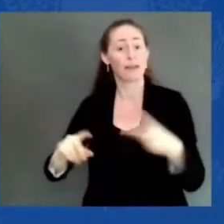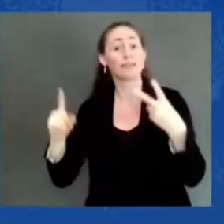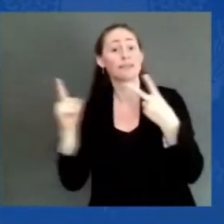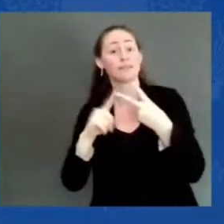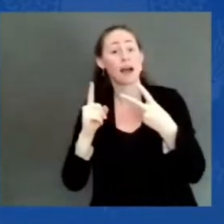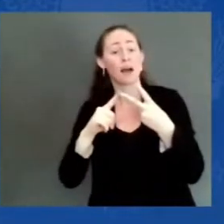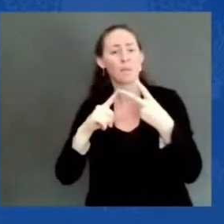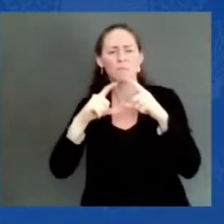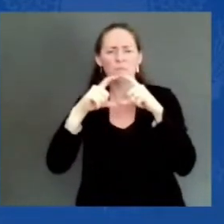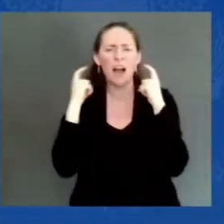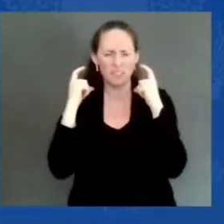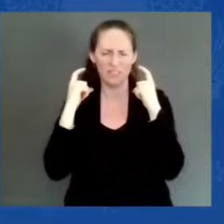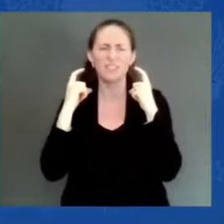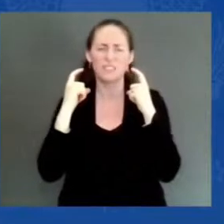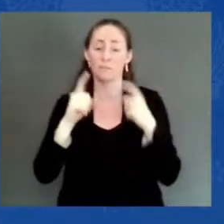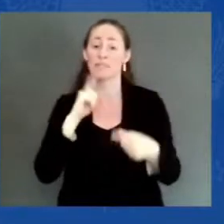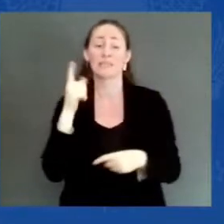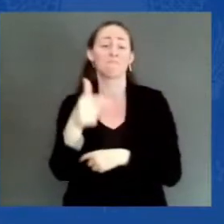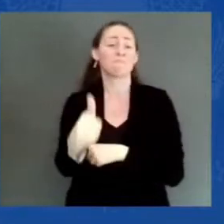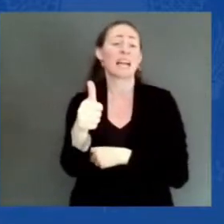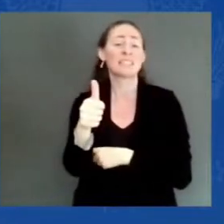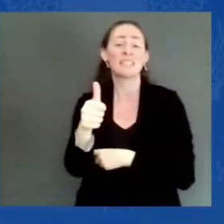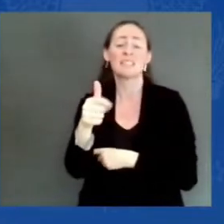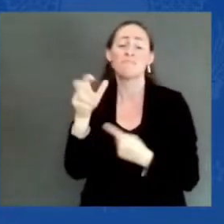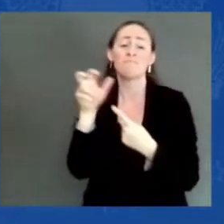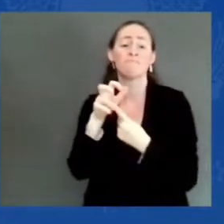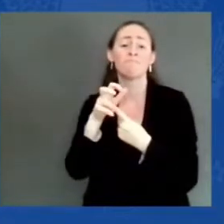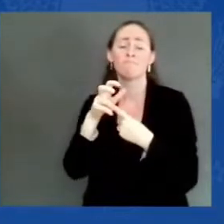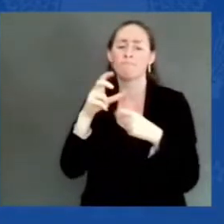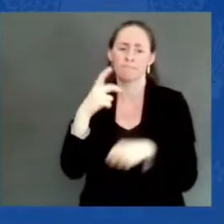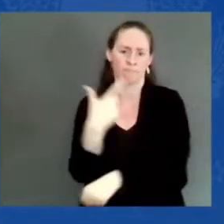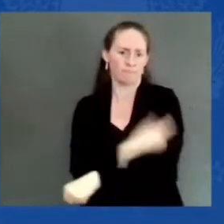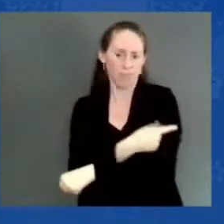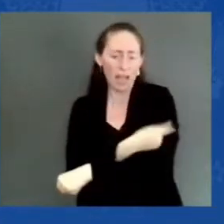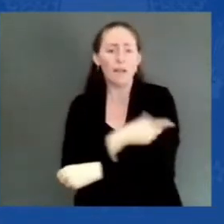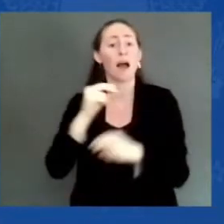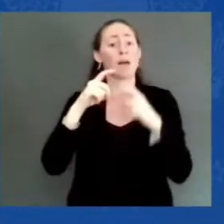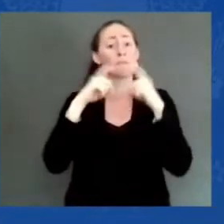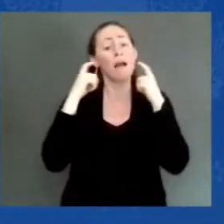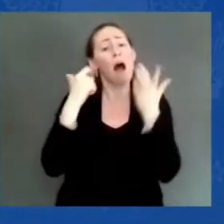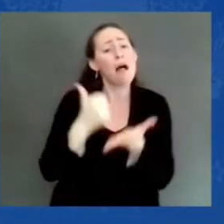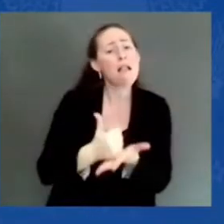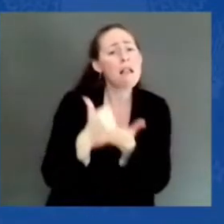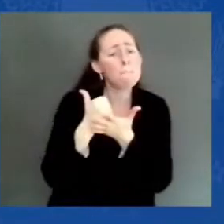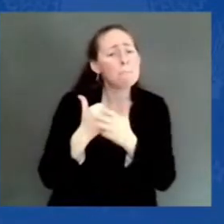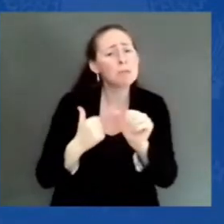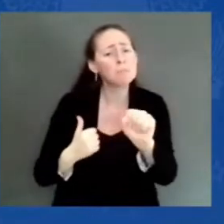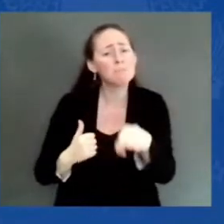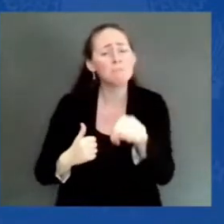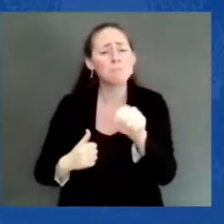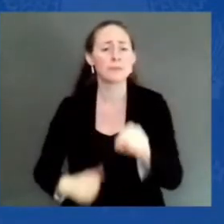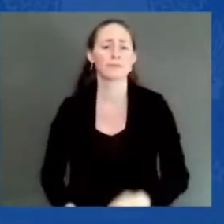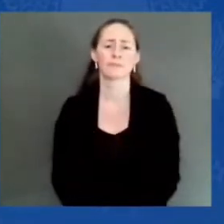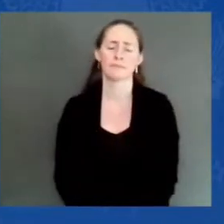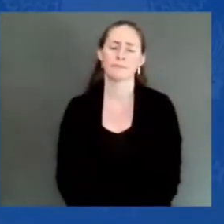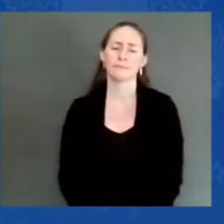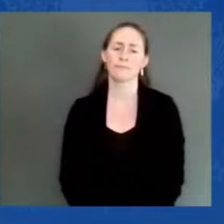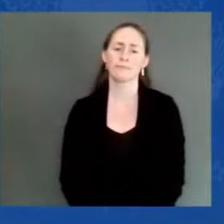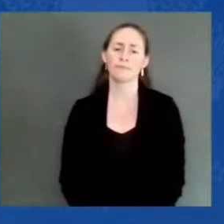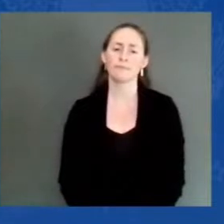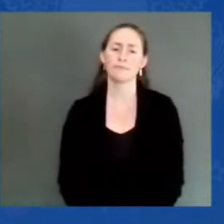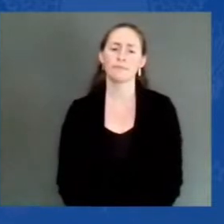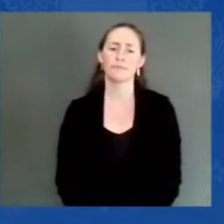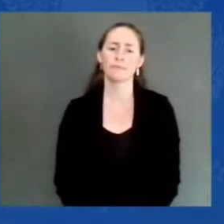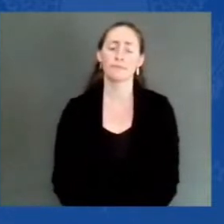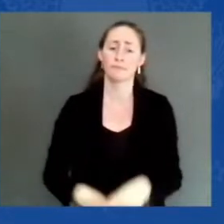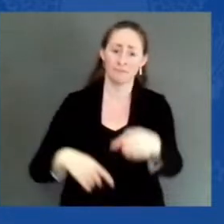defense, but masks are extremely helpful as well. And for those who aren't eligible for the vaccine yet, children under the